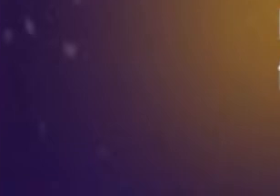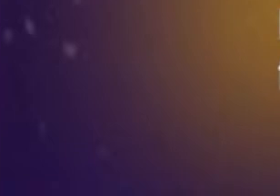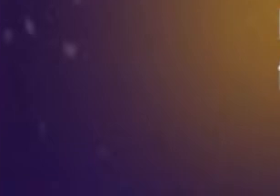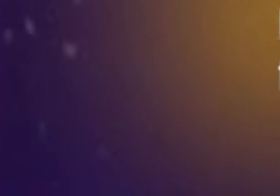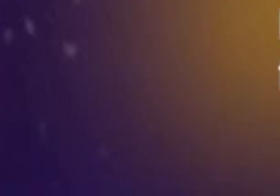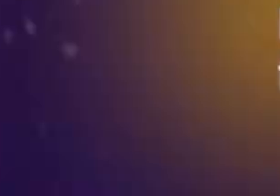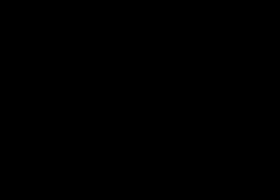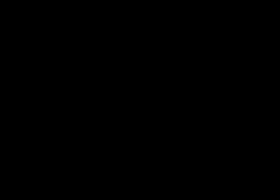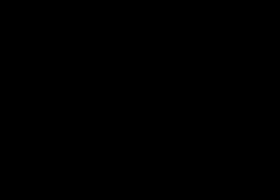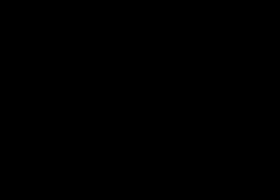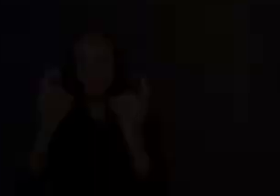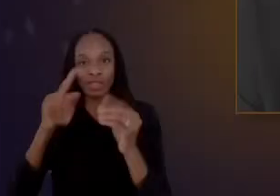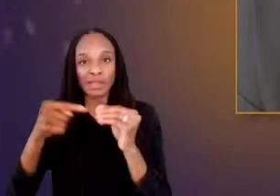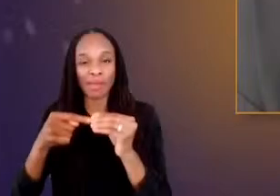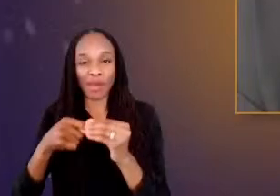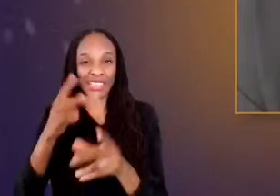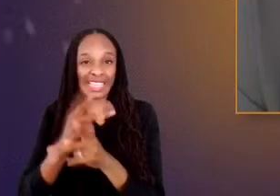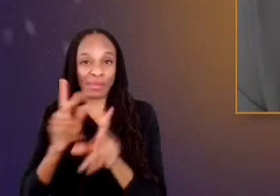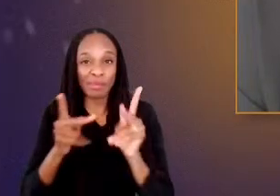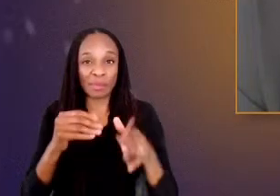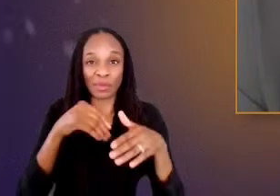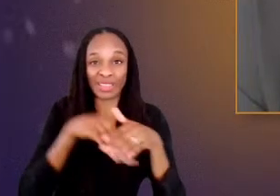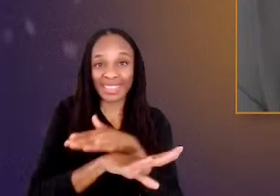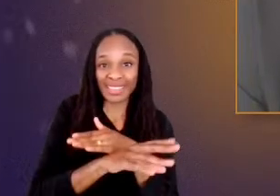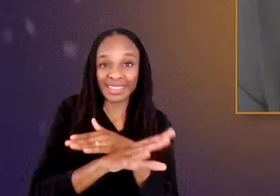keeping people in and out.